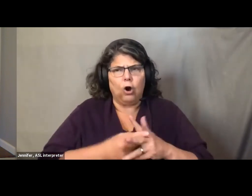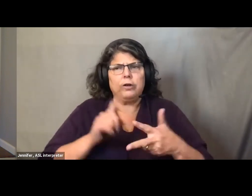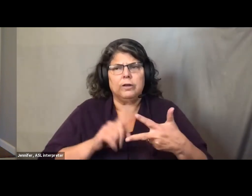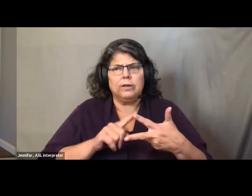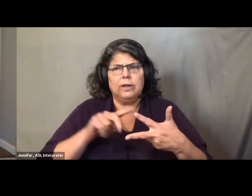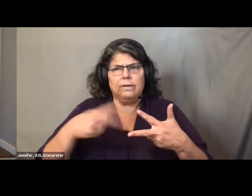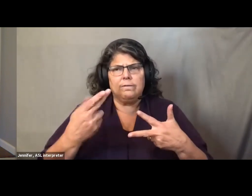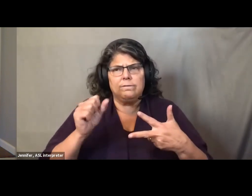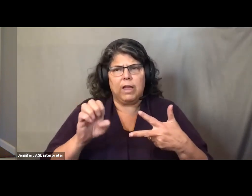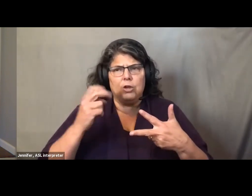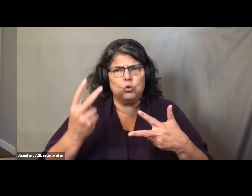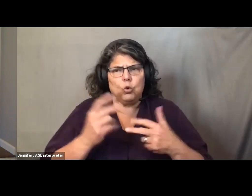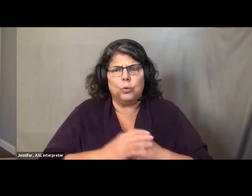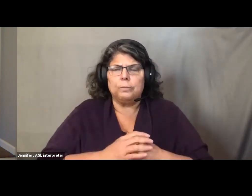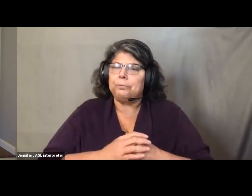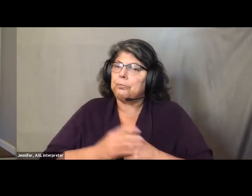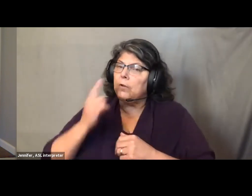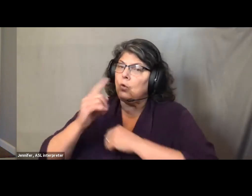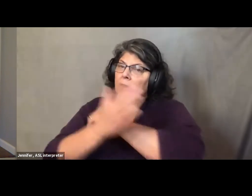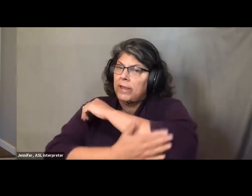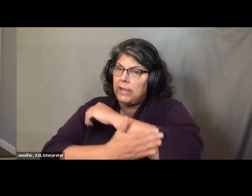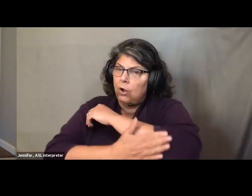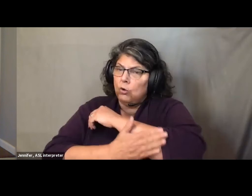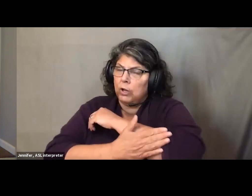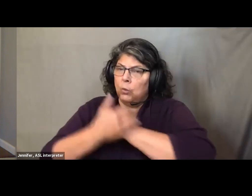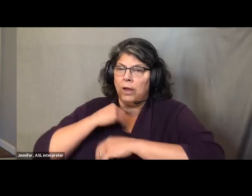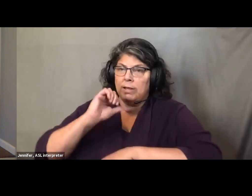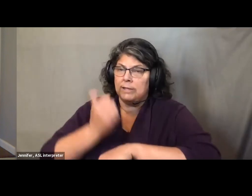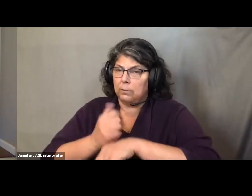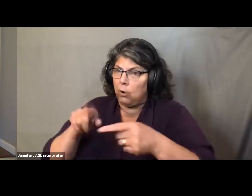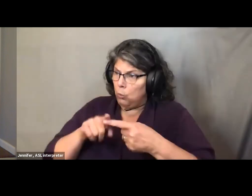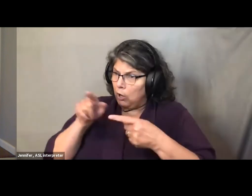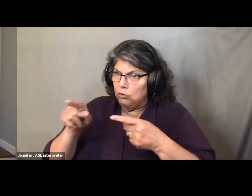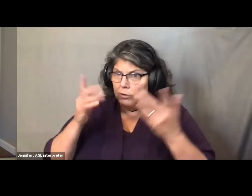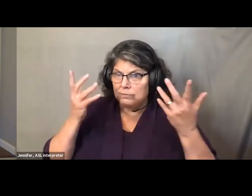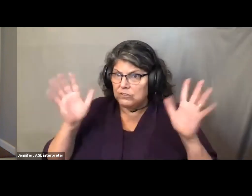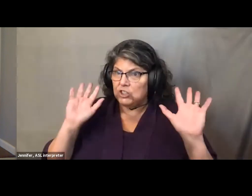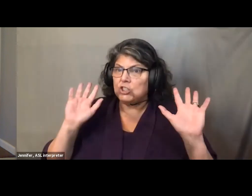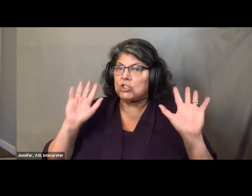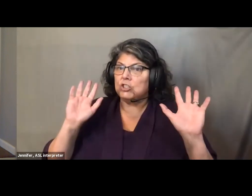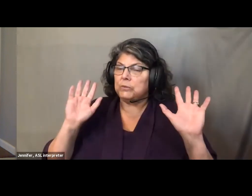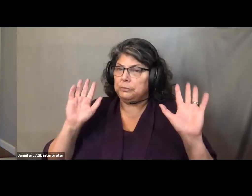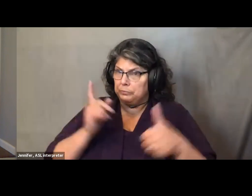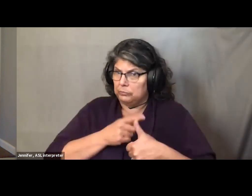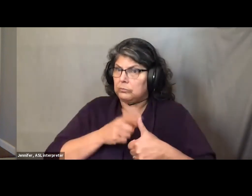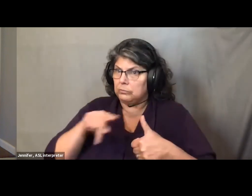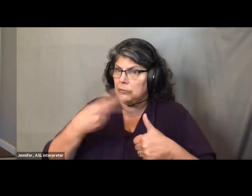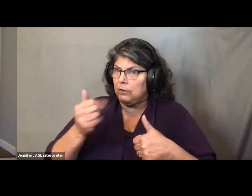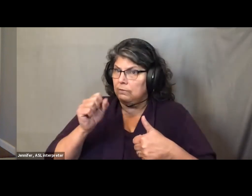For the county, we have it set up so as soon as you have completed the phase